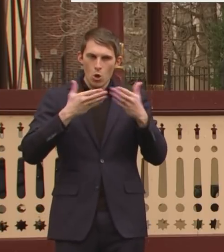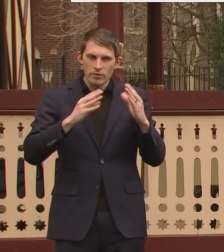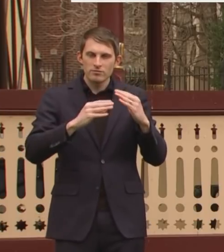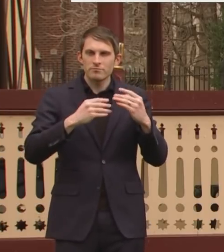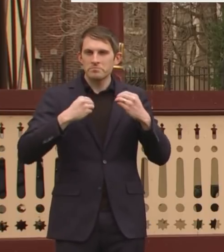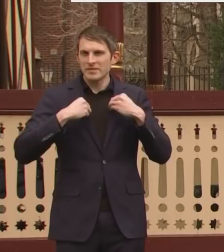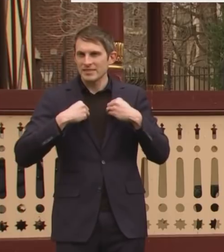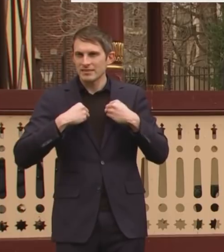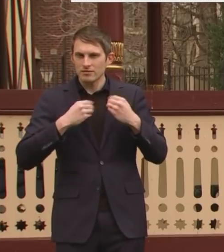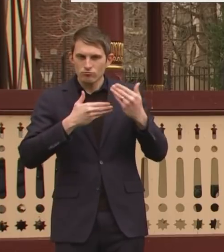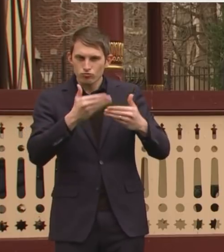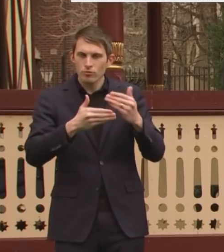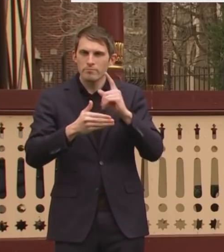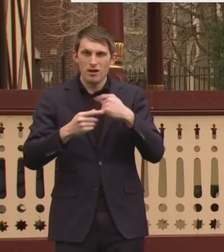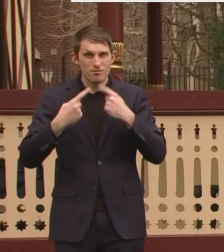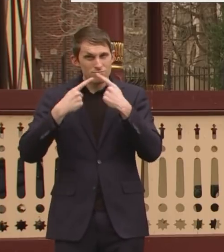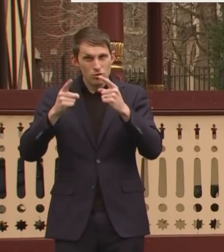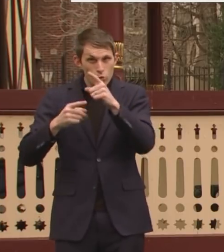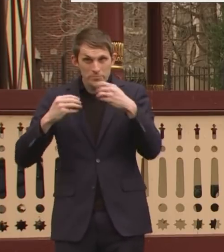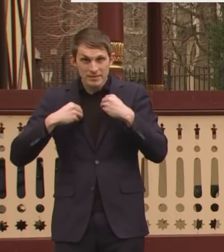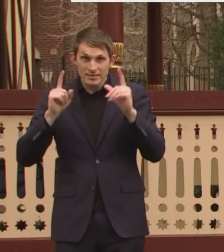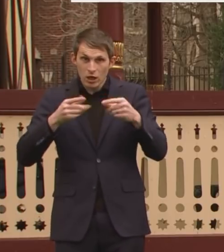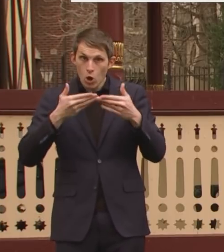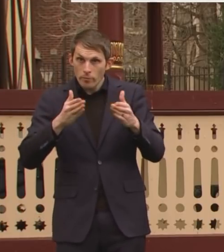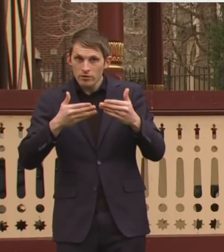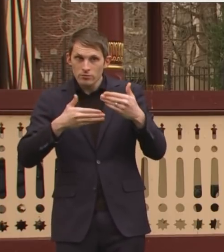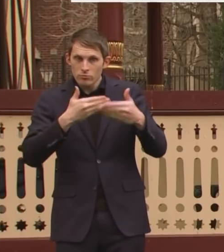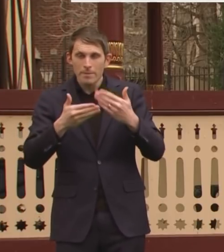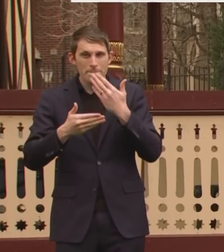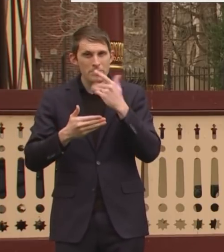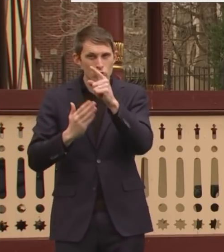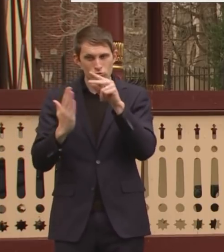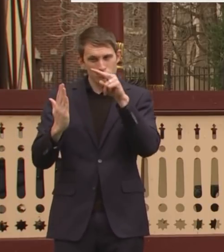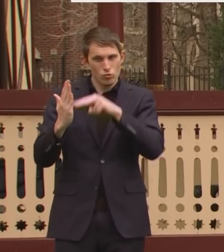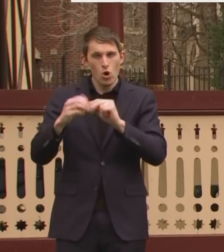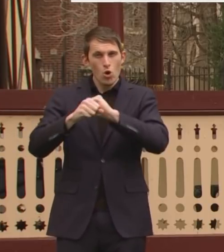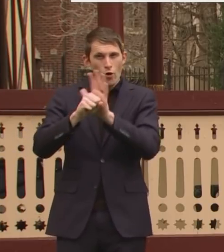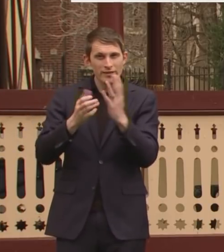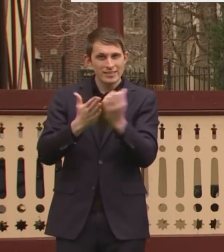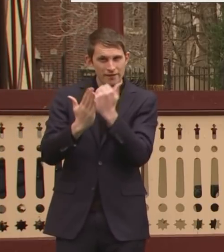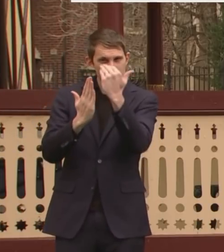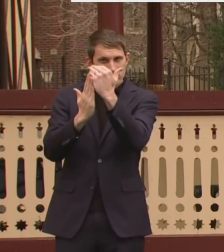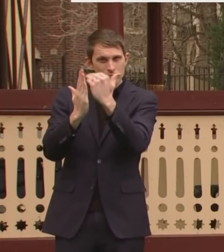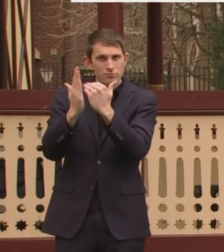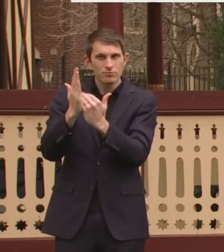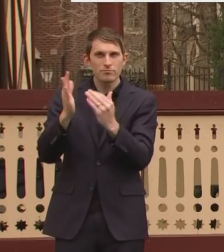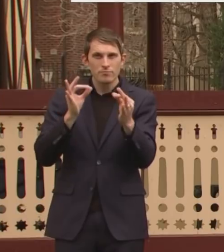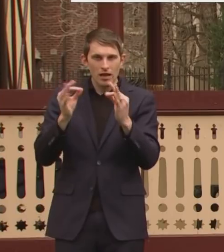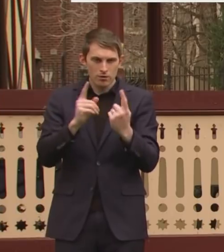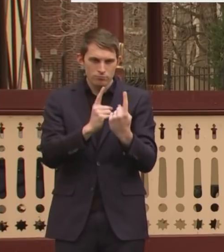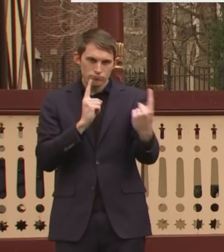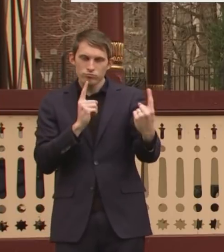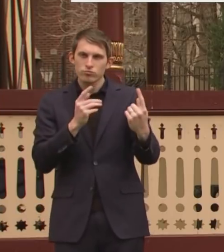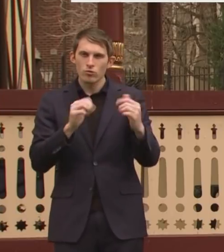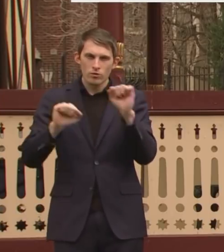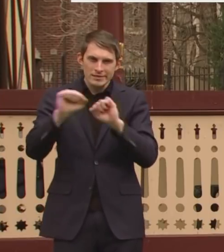look at again your COVID safe plans and make sure that you're protecting those who are accessing your businesses as much as possible. You've